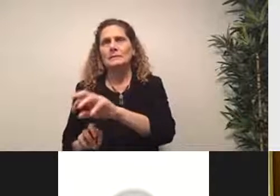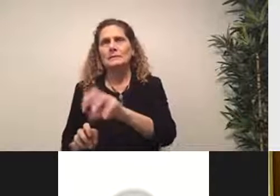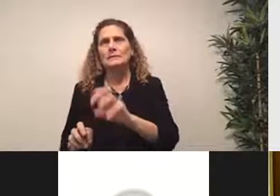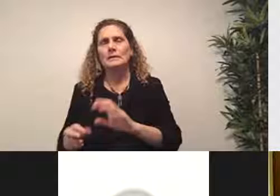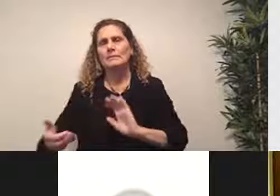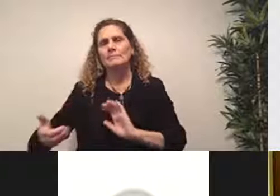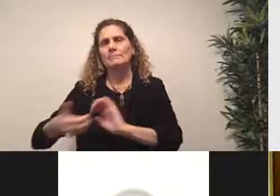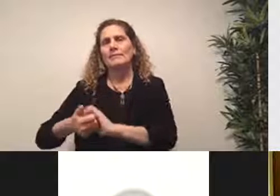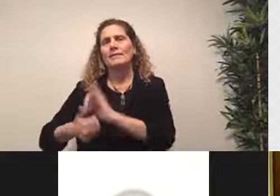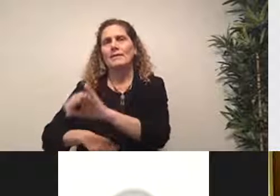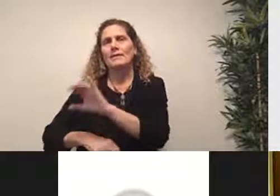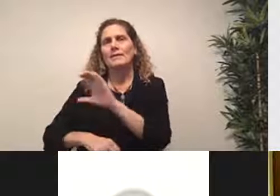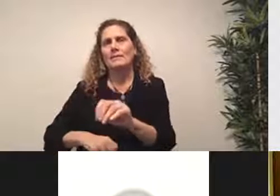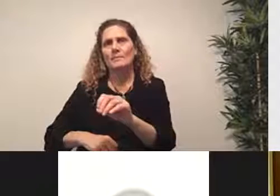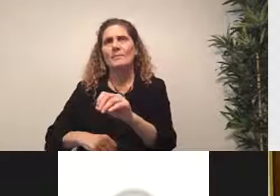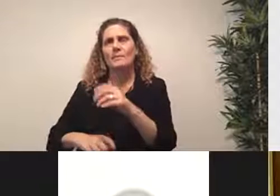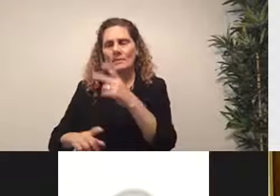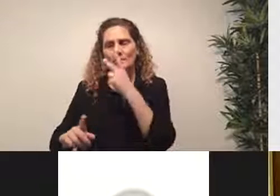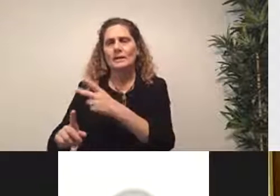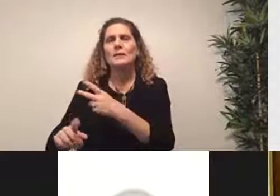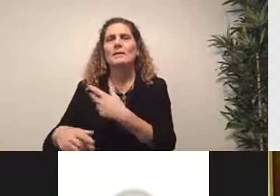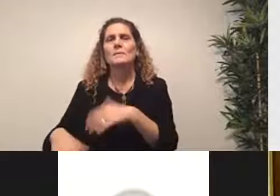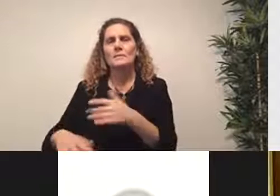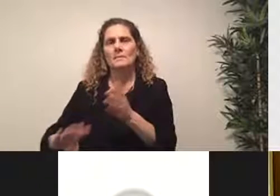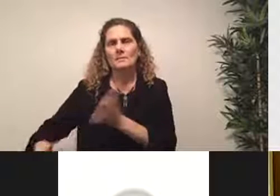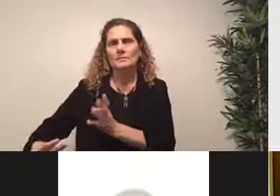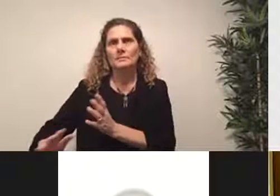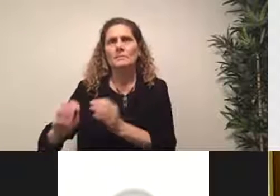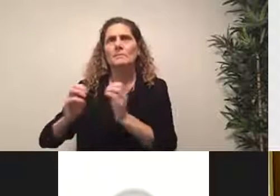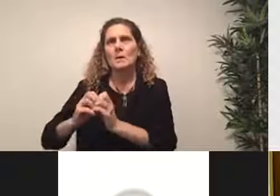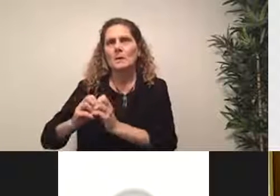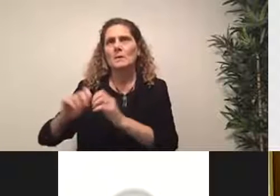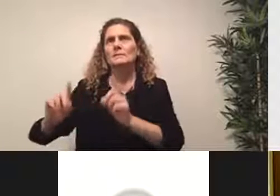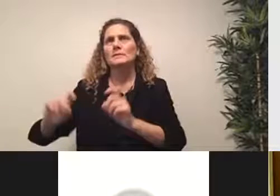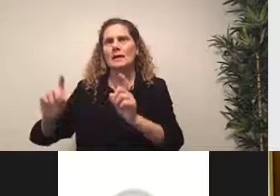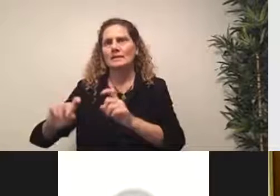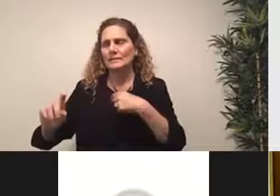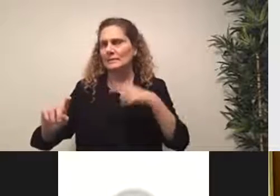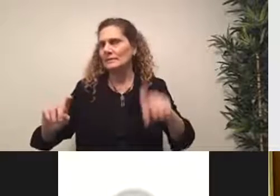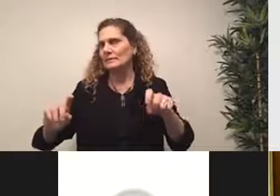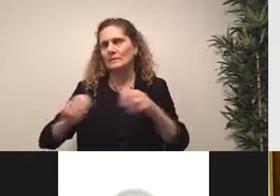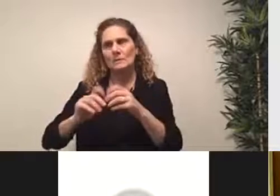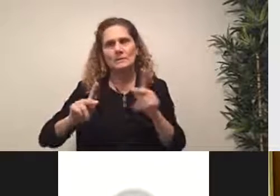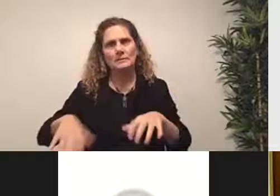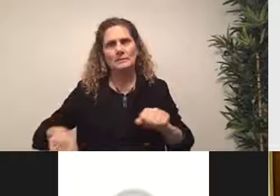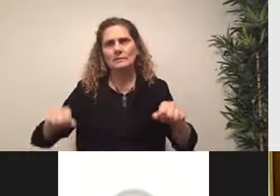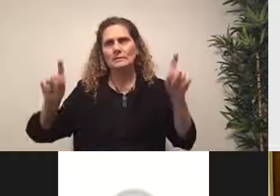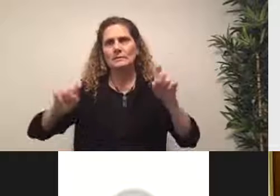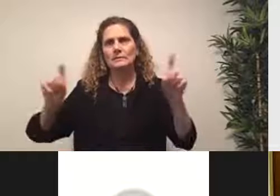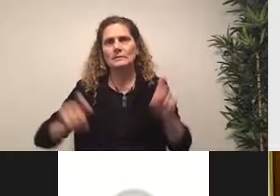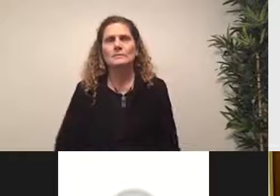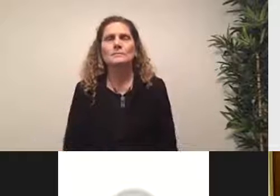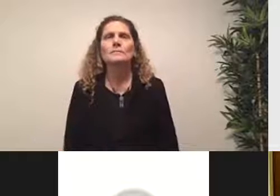having an impact when it comes to testing. And I think that this has been one of the reasons that we are able to deal with